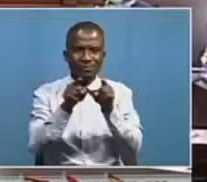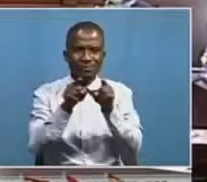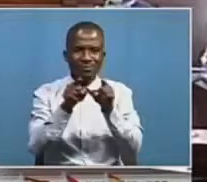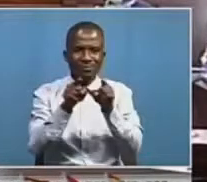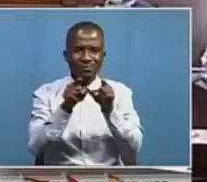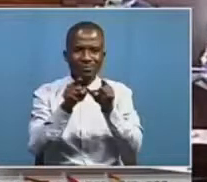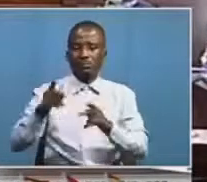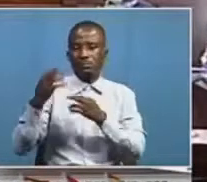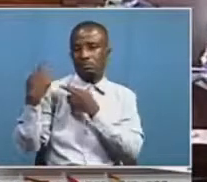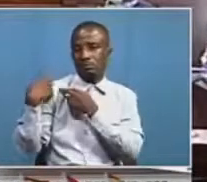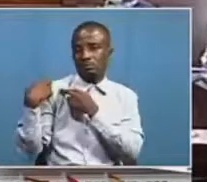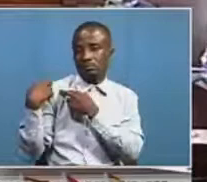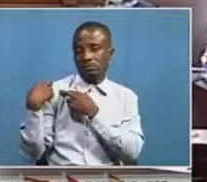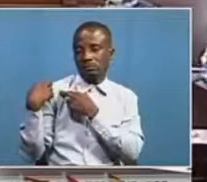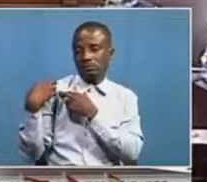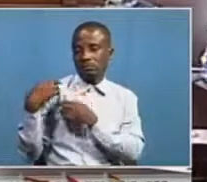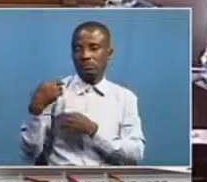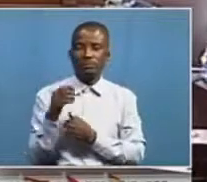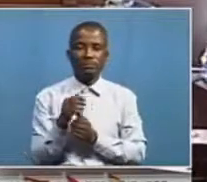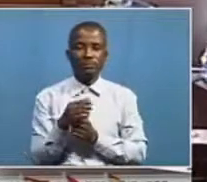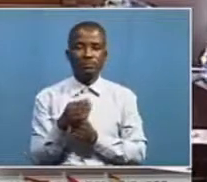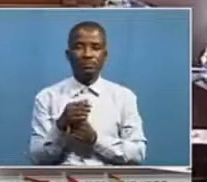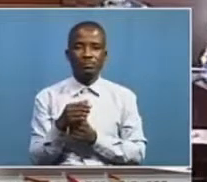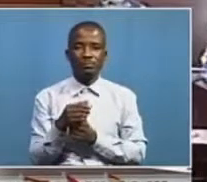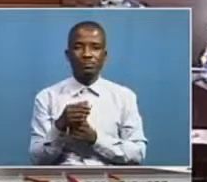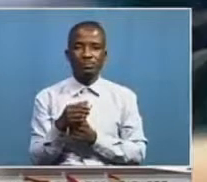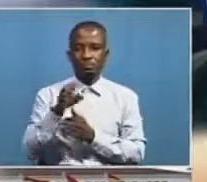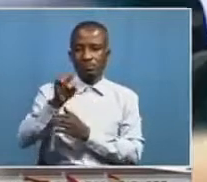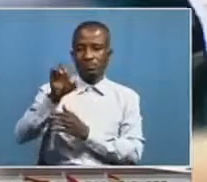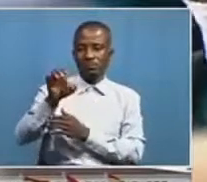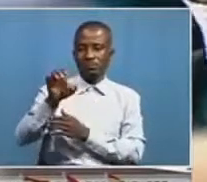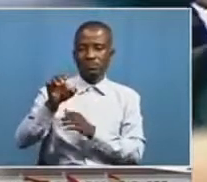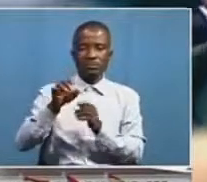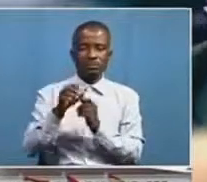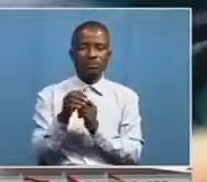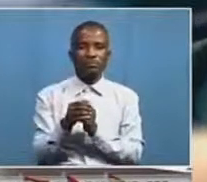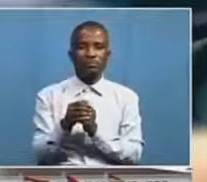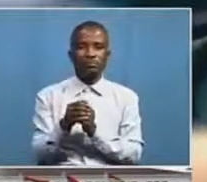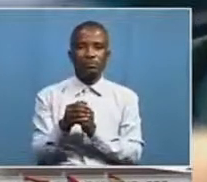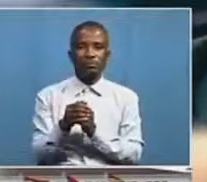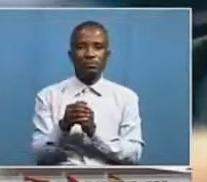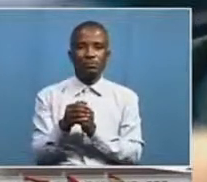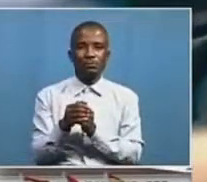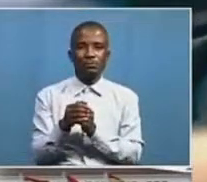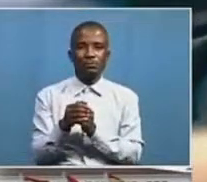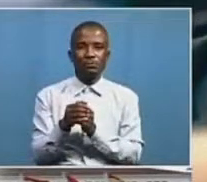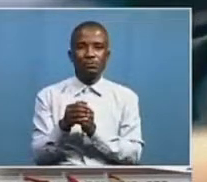Mensah, the chairperson of the first respondent and the returning officer of the result of the presidential election.